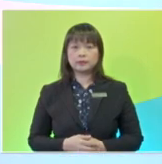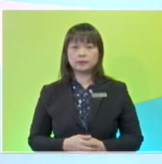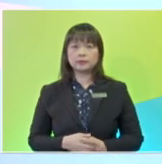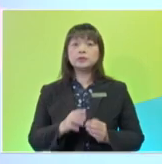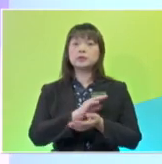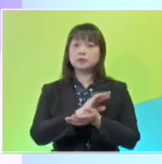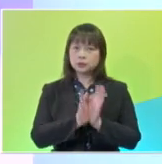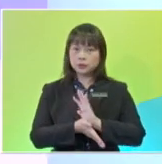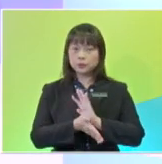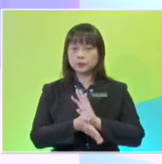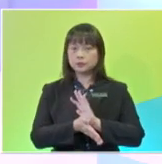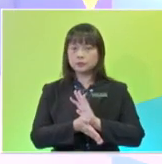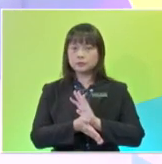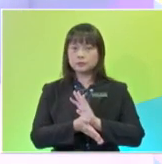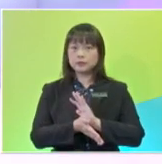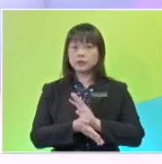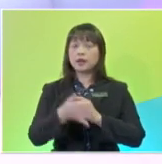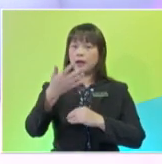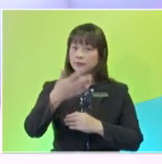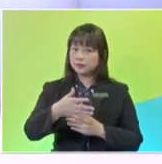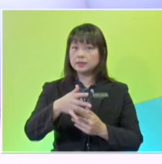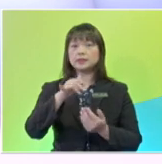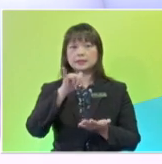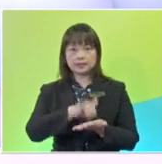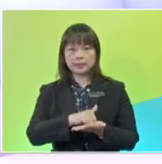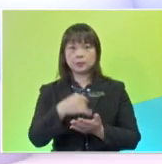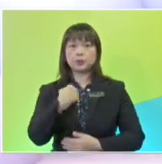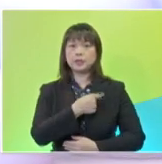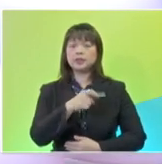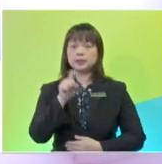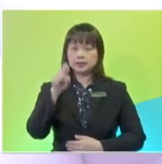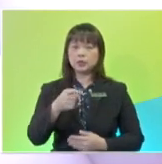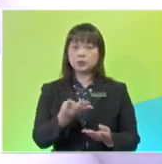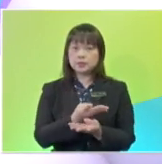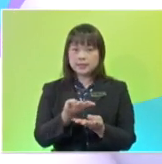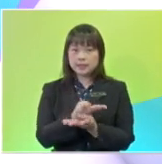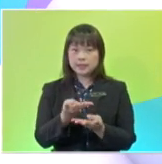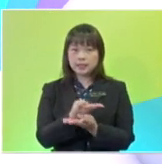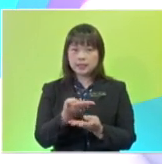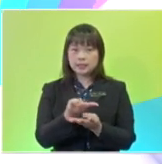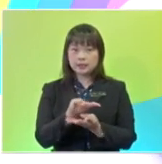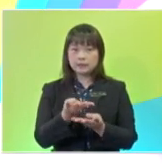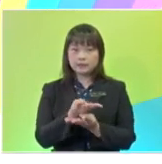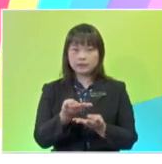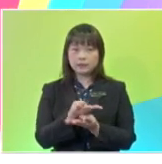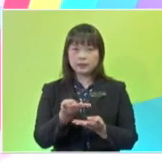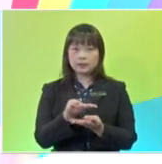Okay. So then after Tivia pour it, I'm going to sieve it. Move it around.